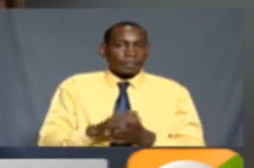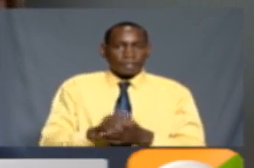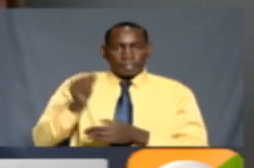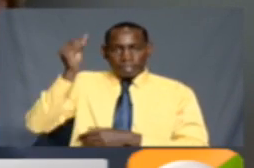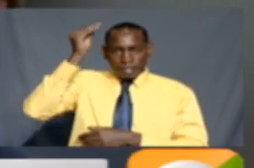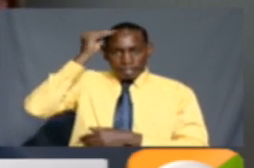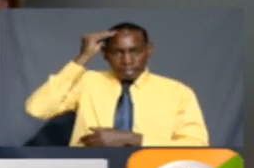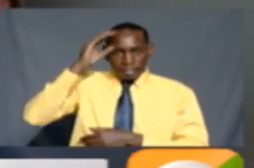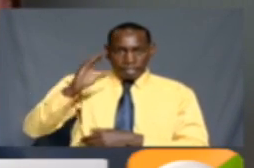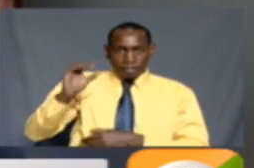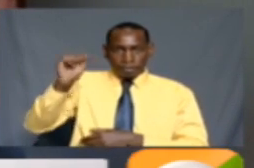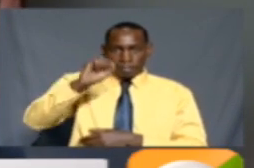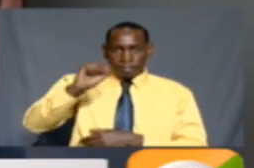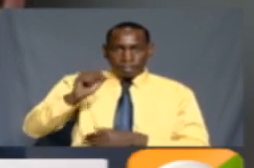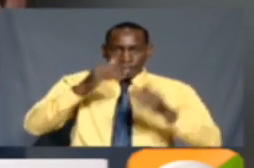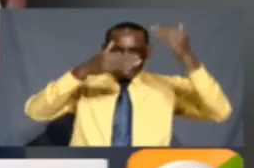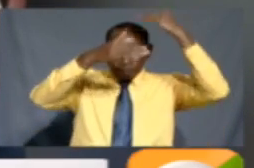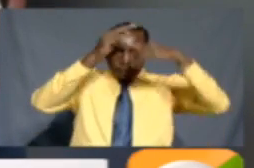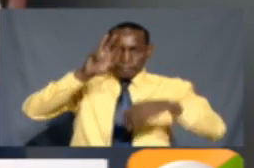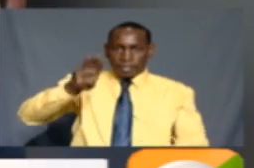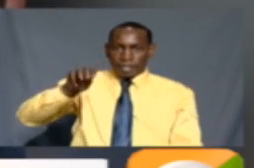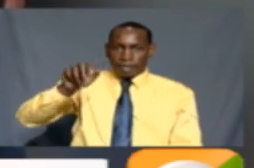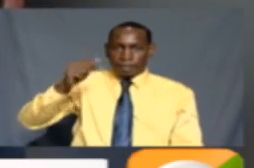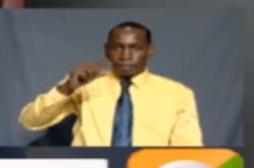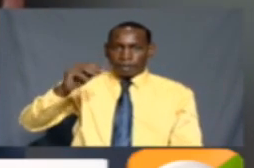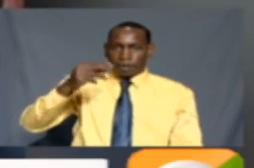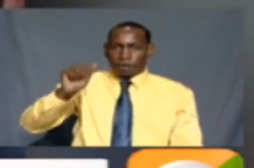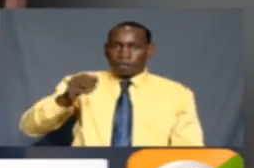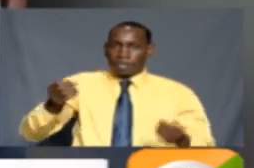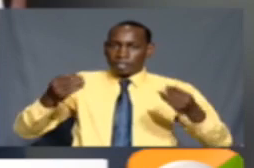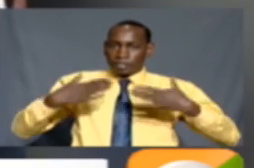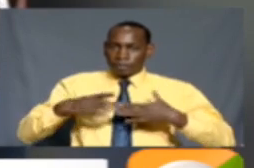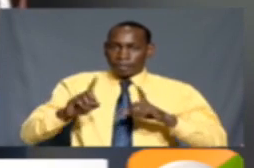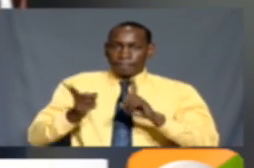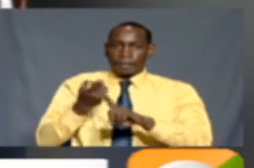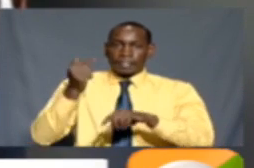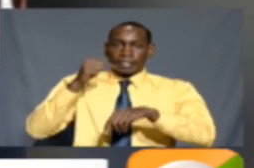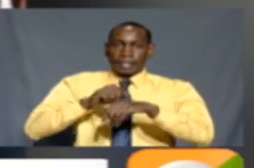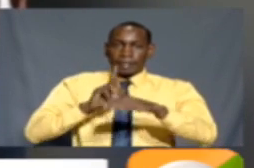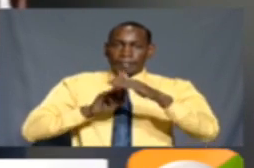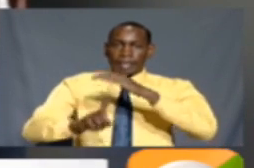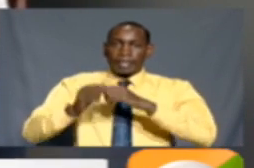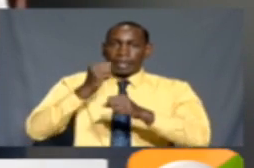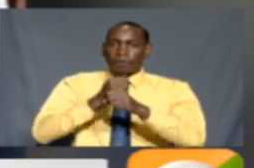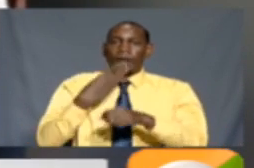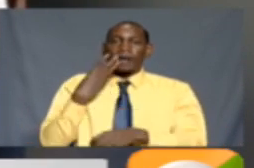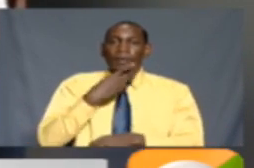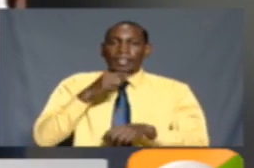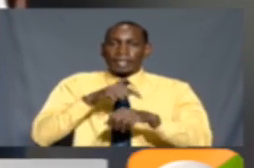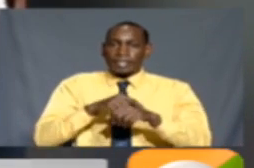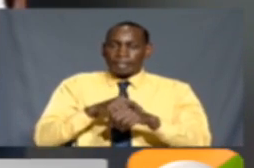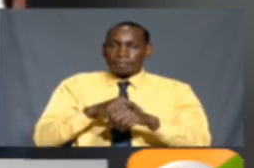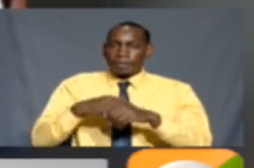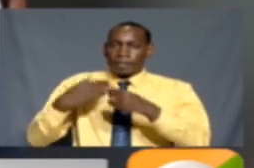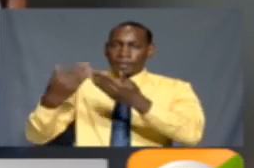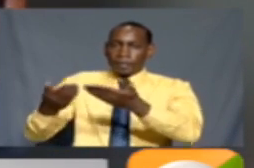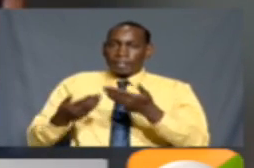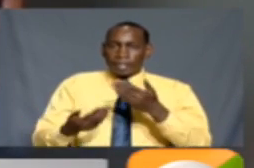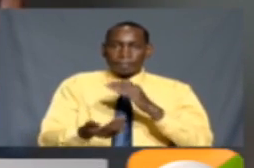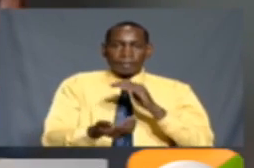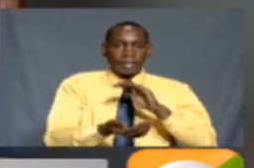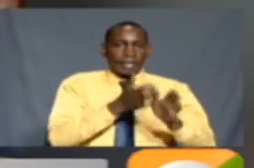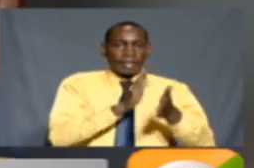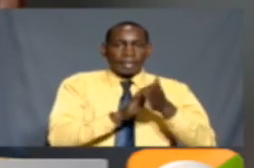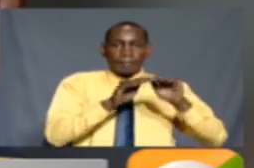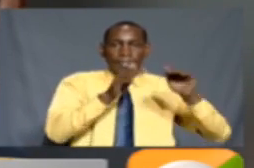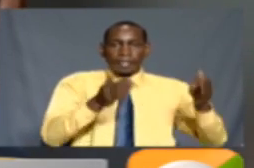Education Cabinet Secretary Professor George Magoha was shocked on his first day at work Wednesday when he was greeted by empty desks. The